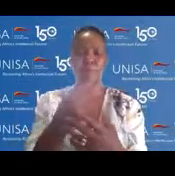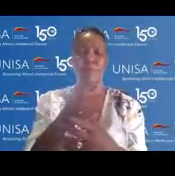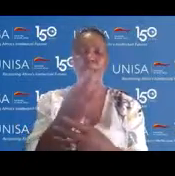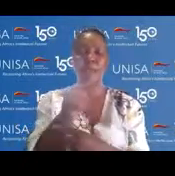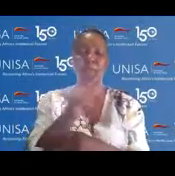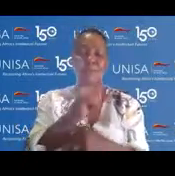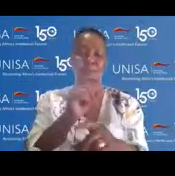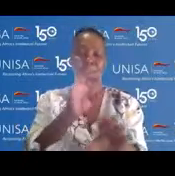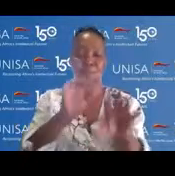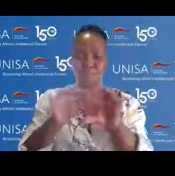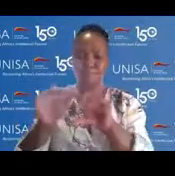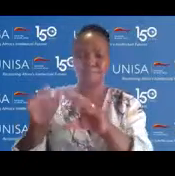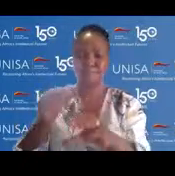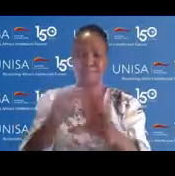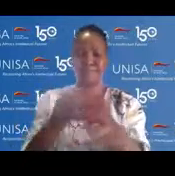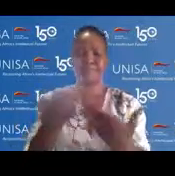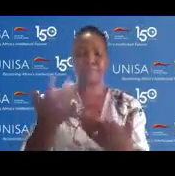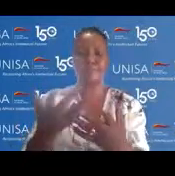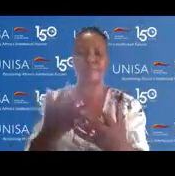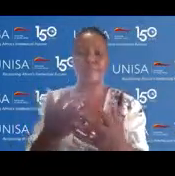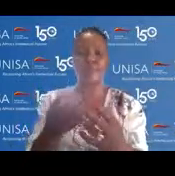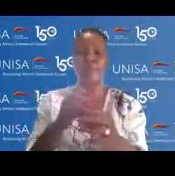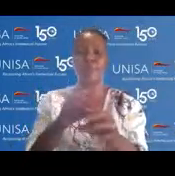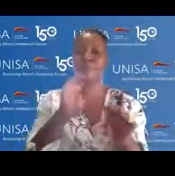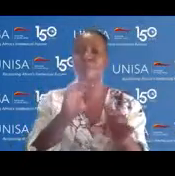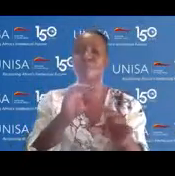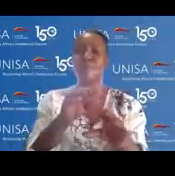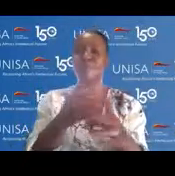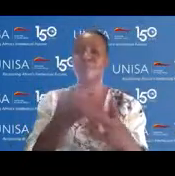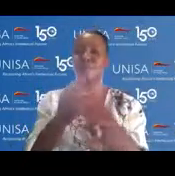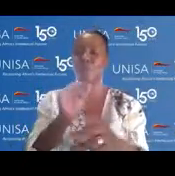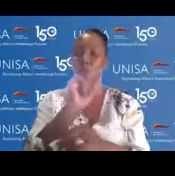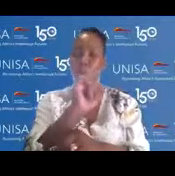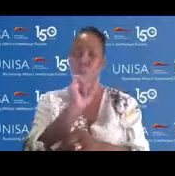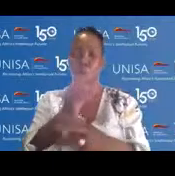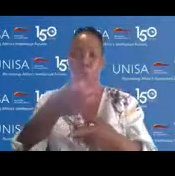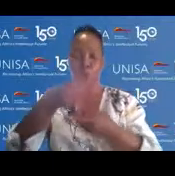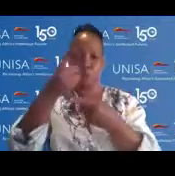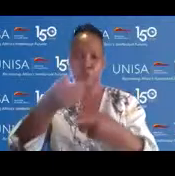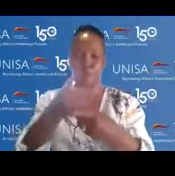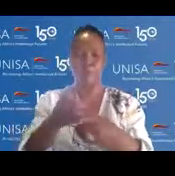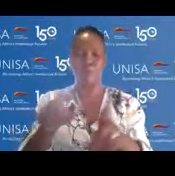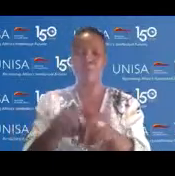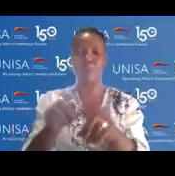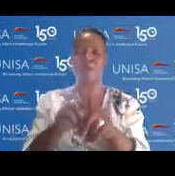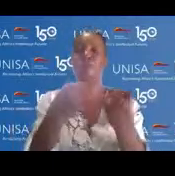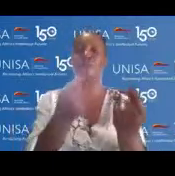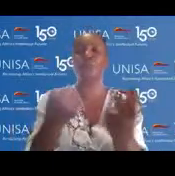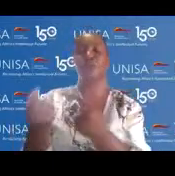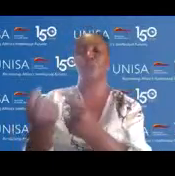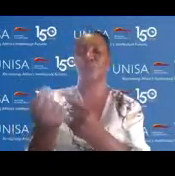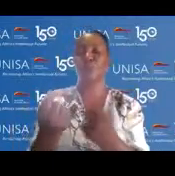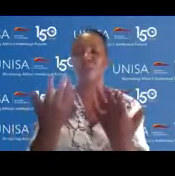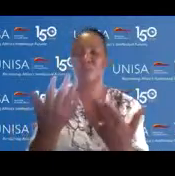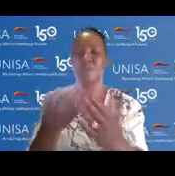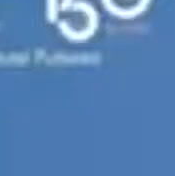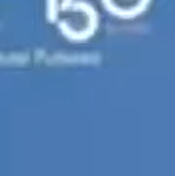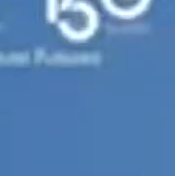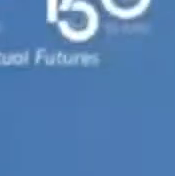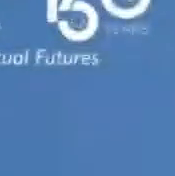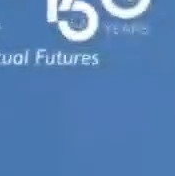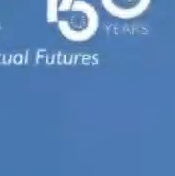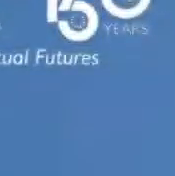being transcribed on your document, you can absolutely do that. So I'll go ahead and tap on this icon